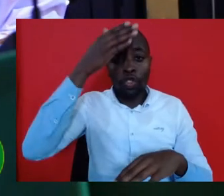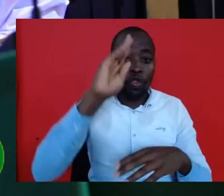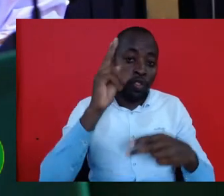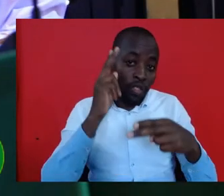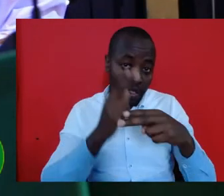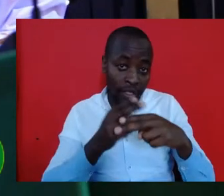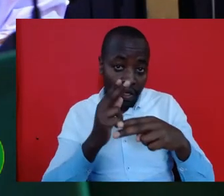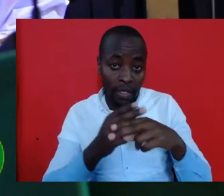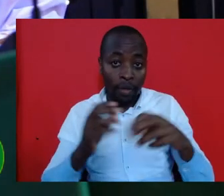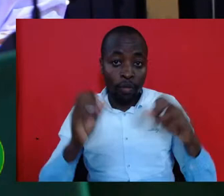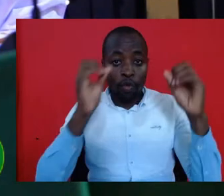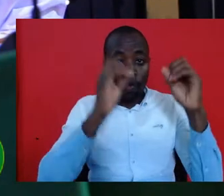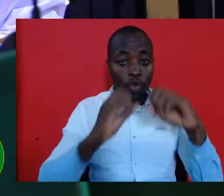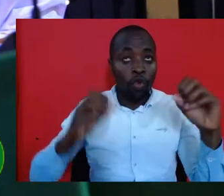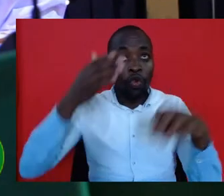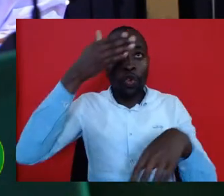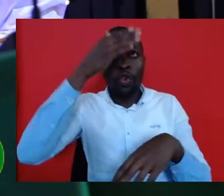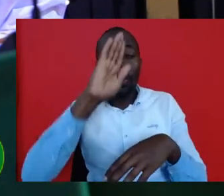Lord.